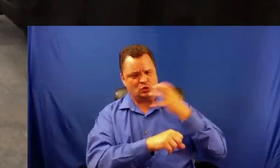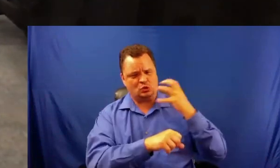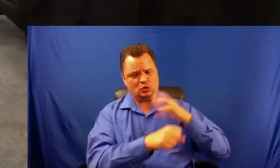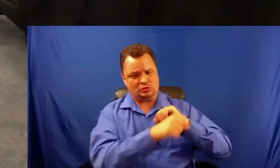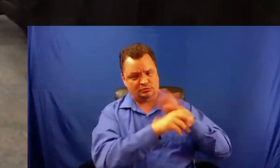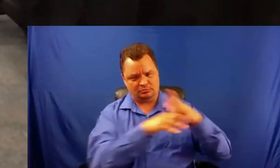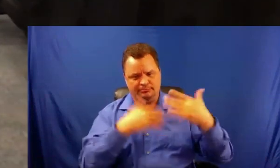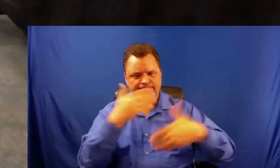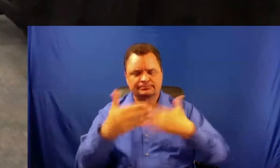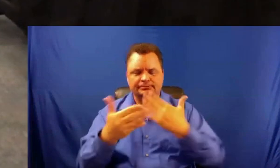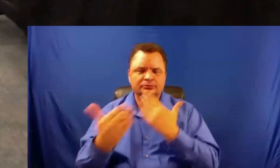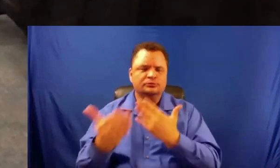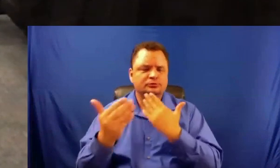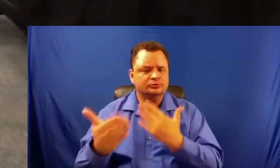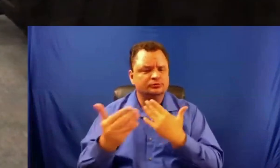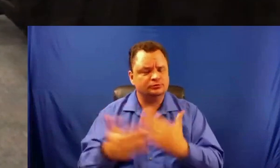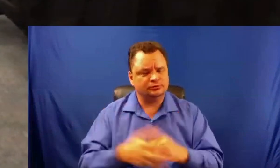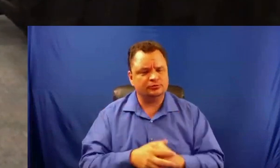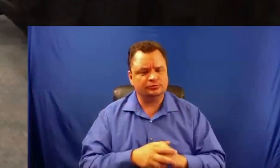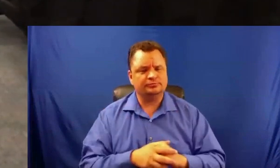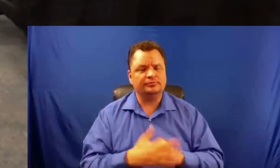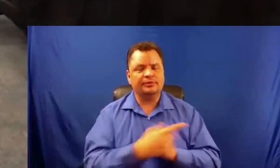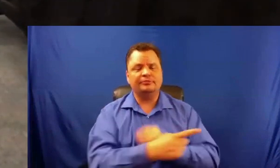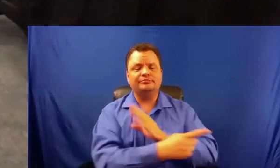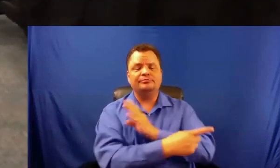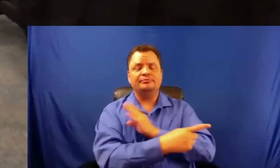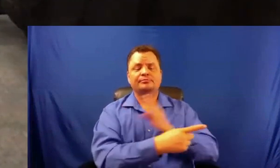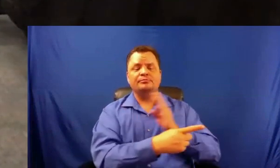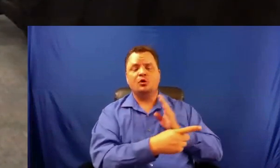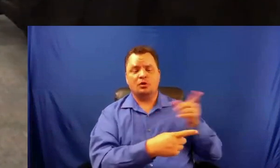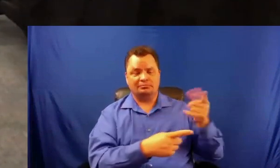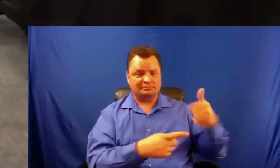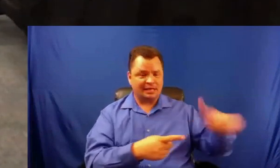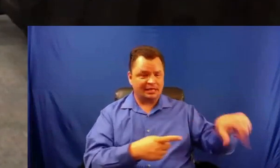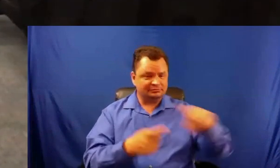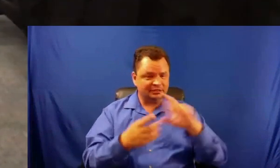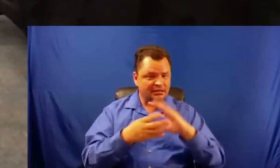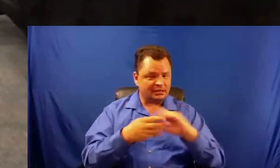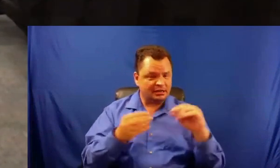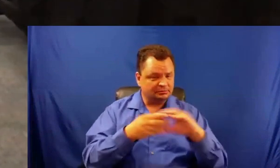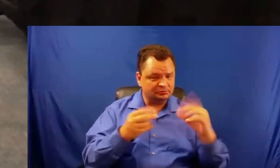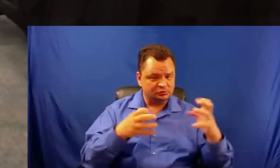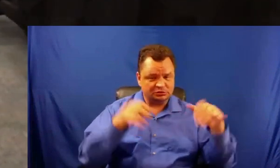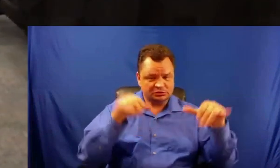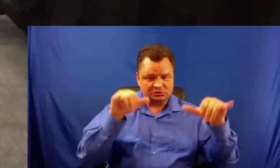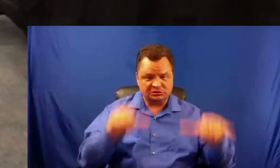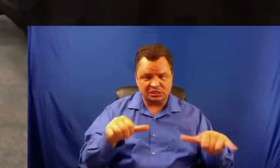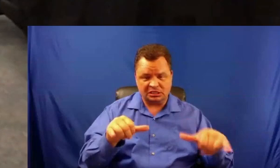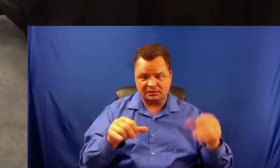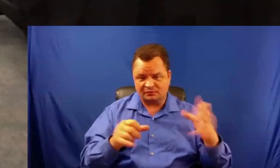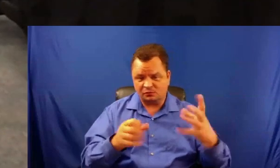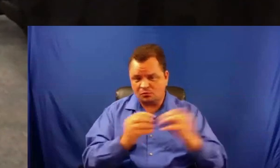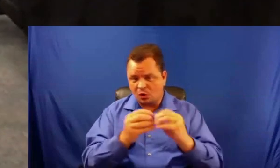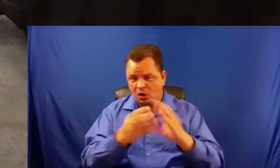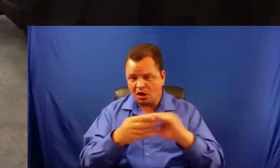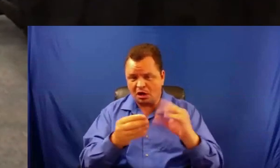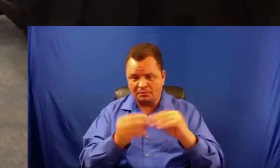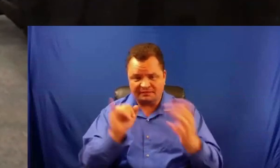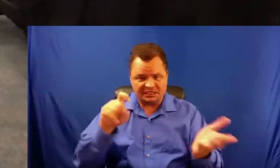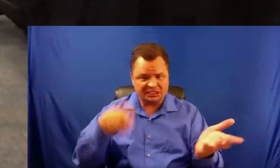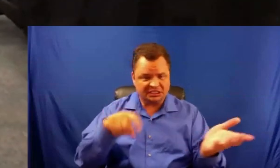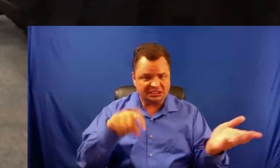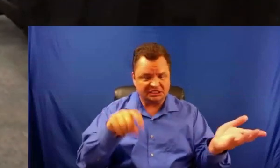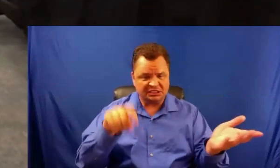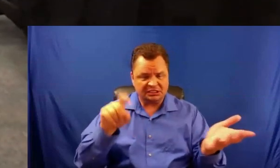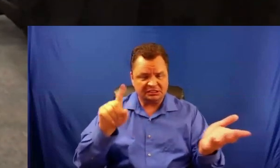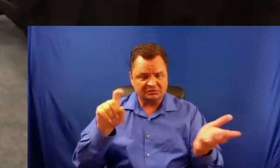Board of Health member comments. We can linger a little longer here, and yes, Commissioner Bremer. Thank you. I just wanted